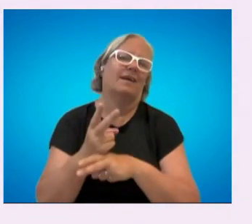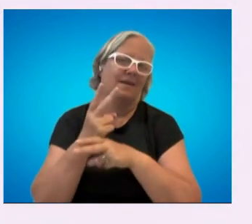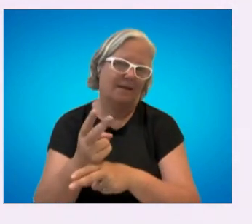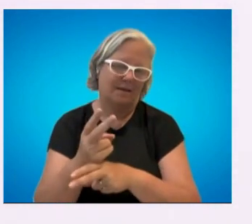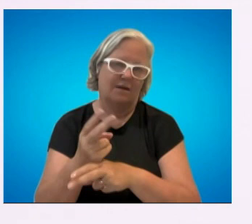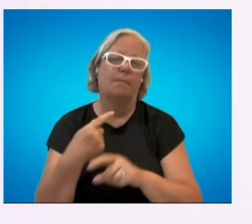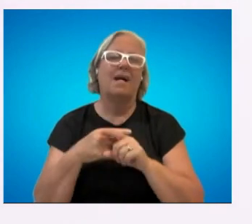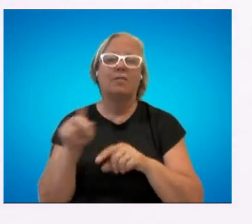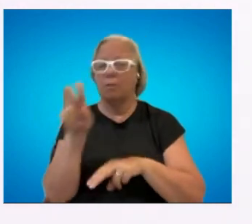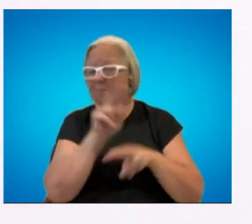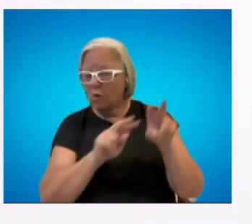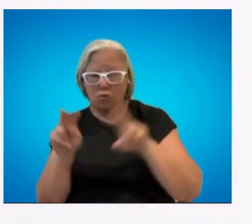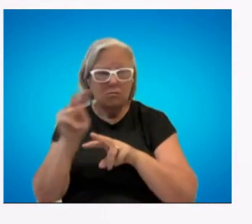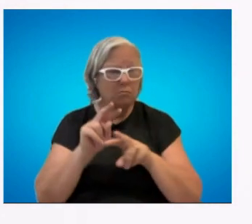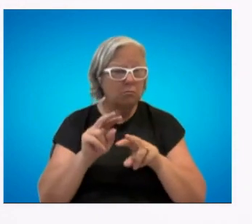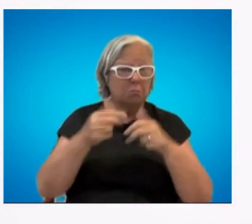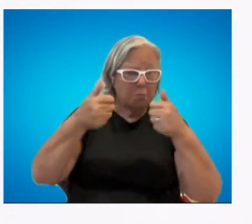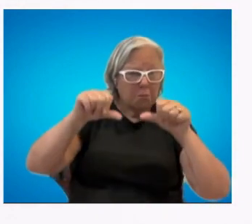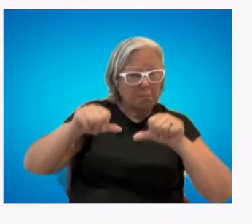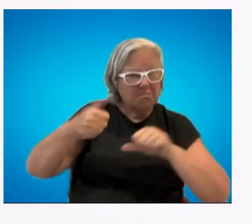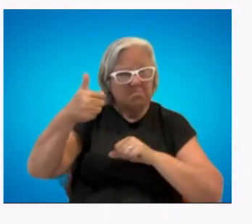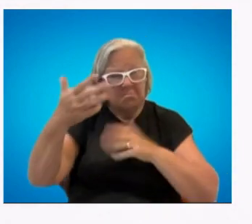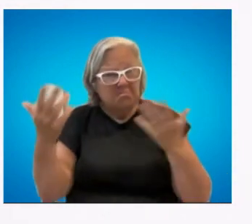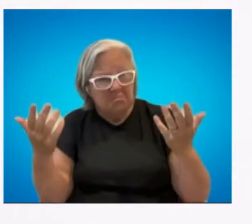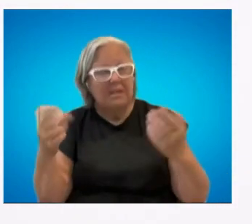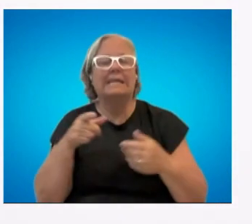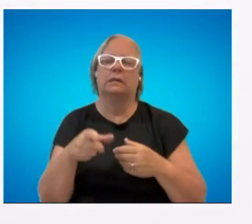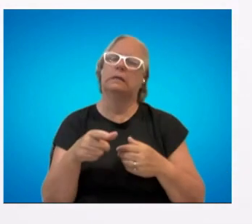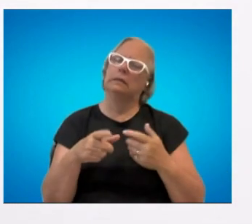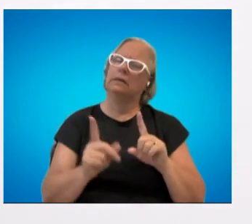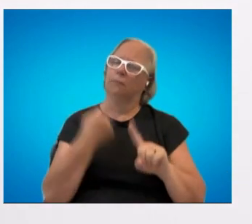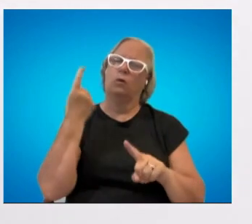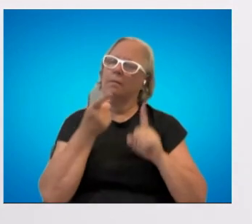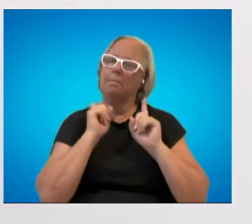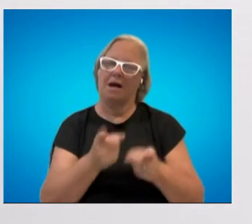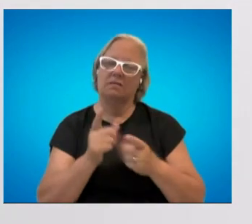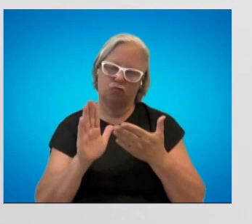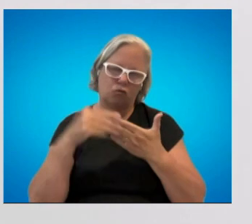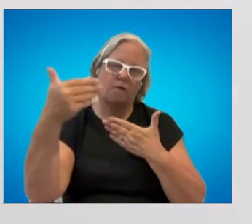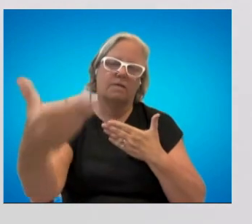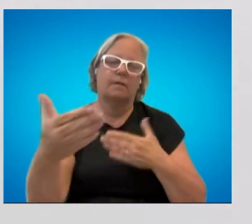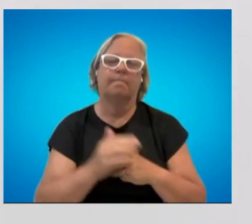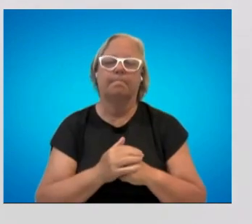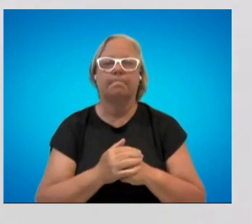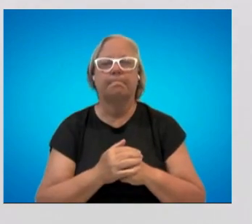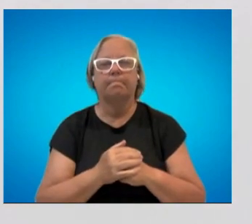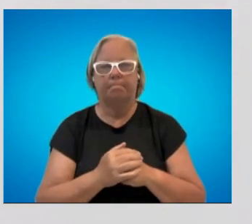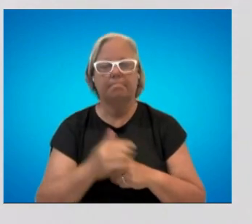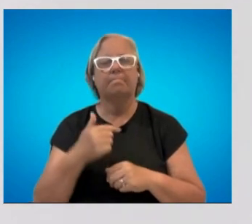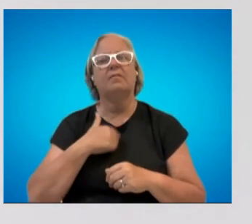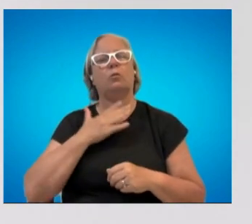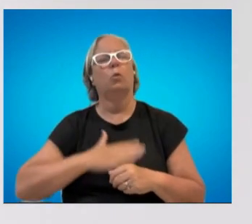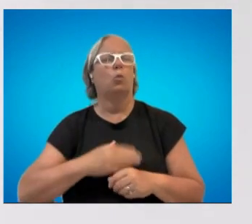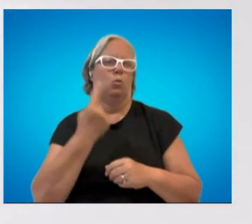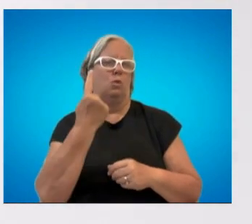of this progress is of the utmost importance. And let me just finish with a quote